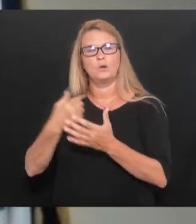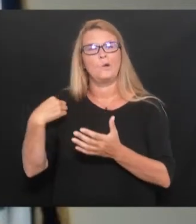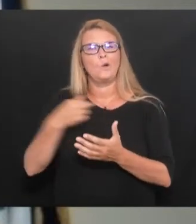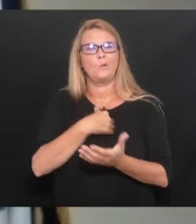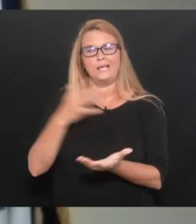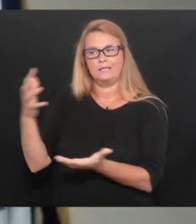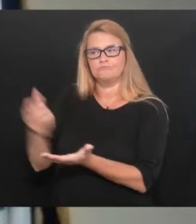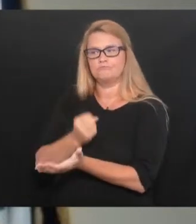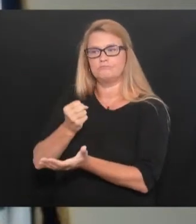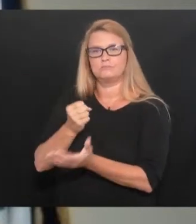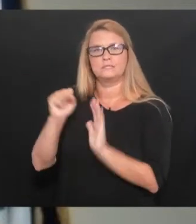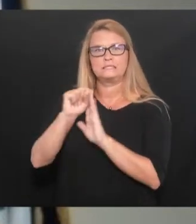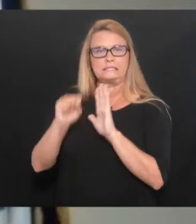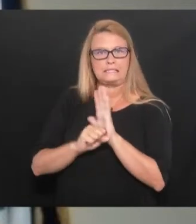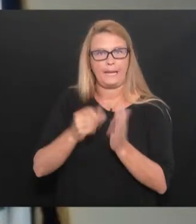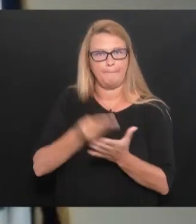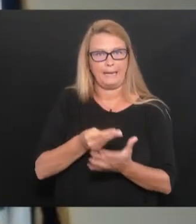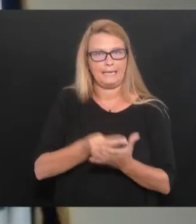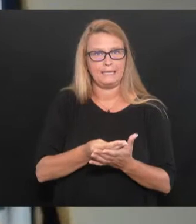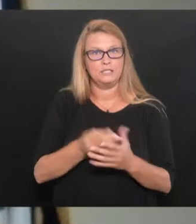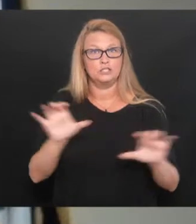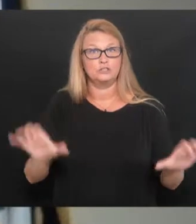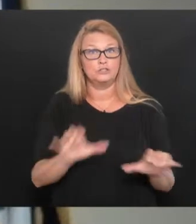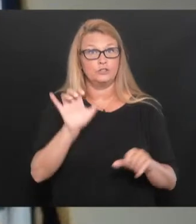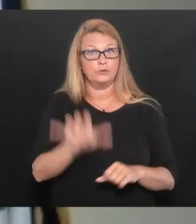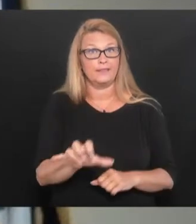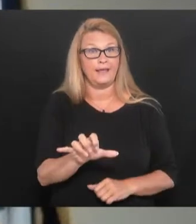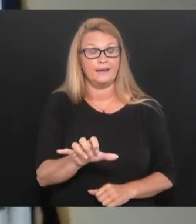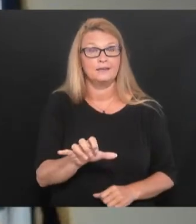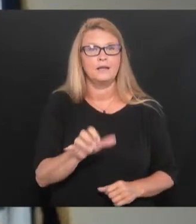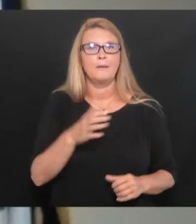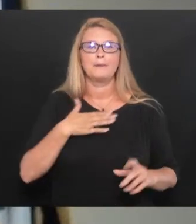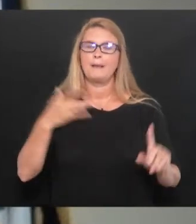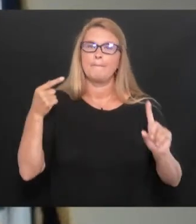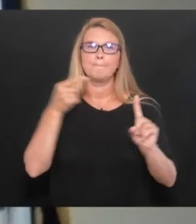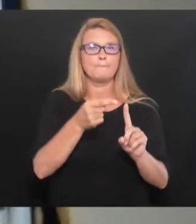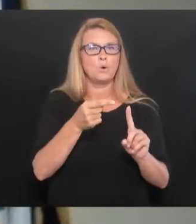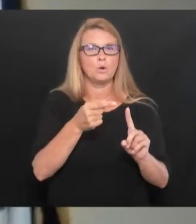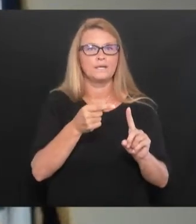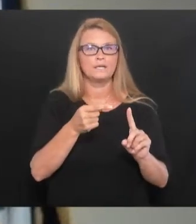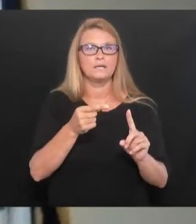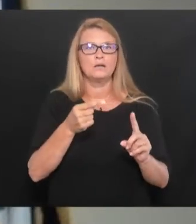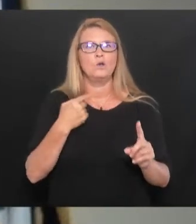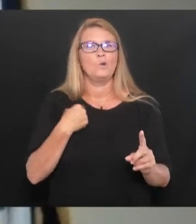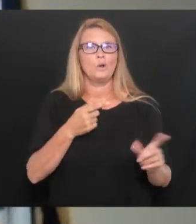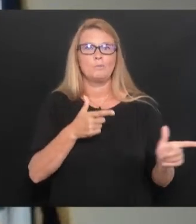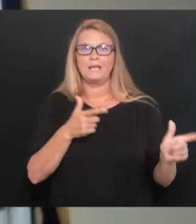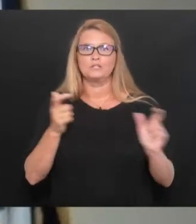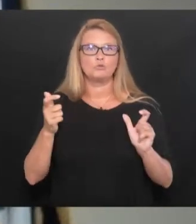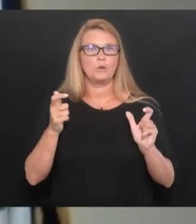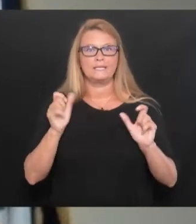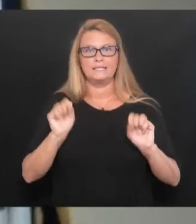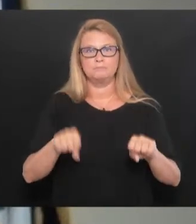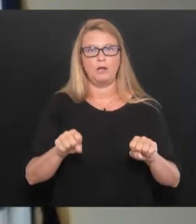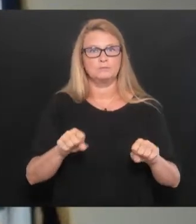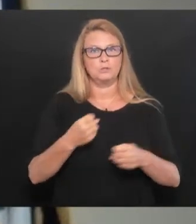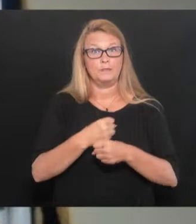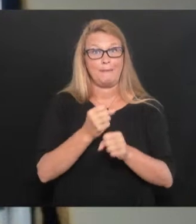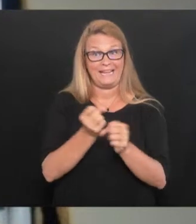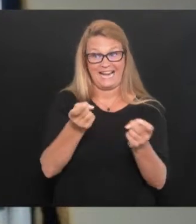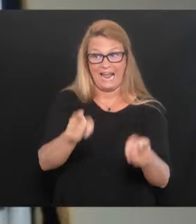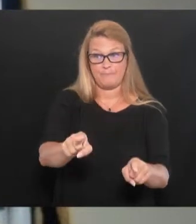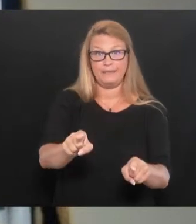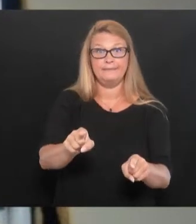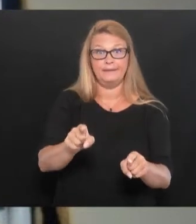make available to do this. The point on all of this is we're going to move as quickly as possible to make this happen and get